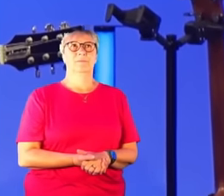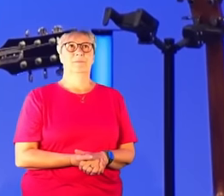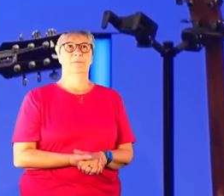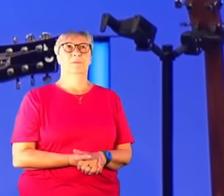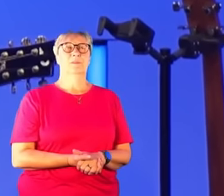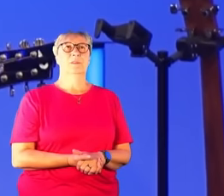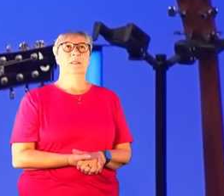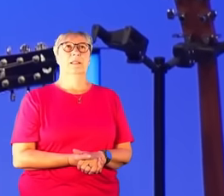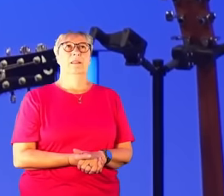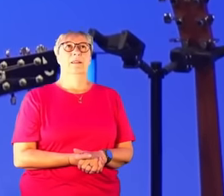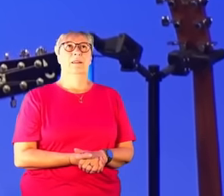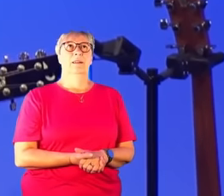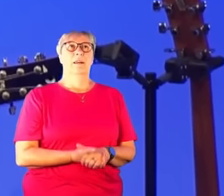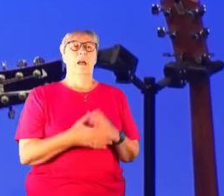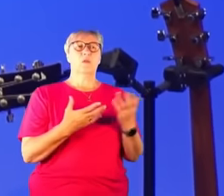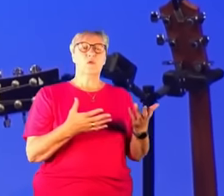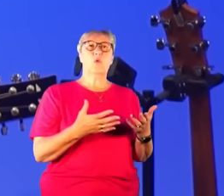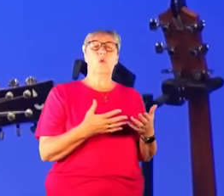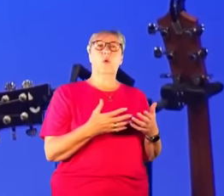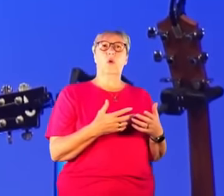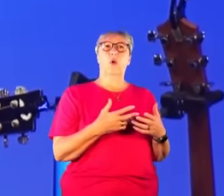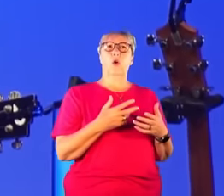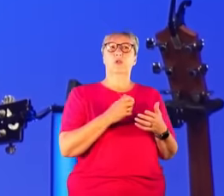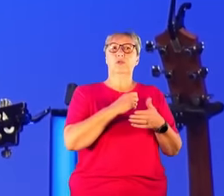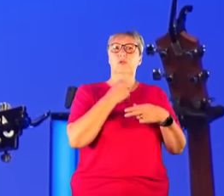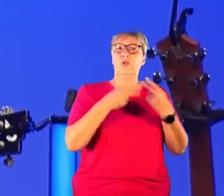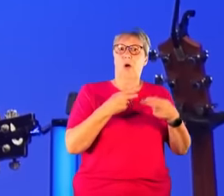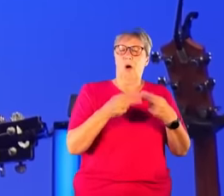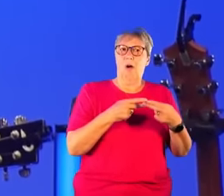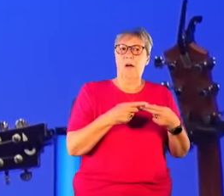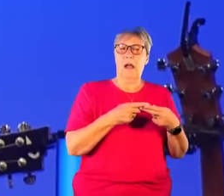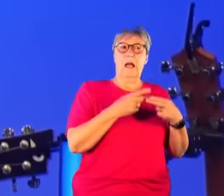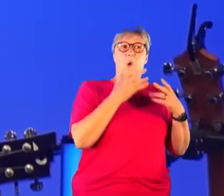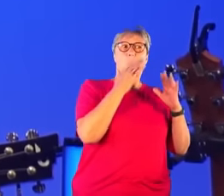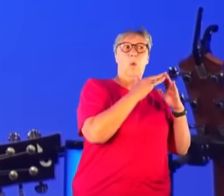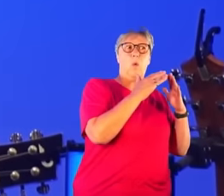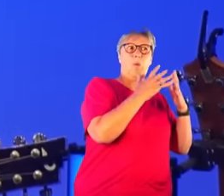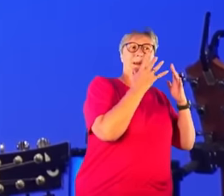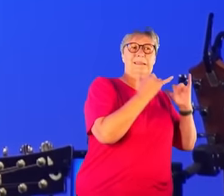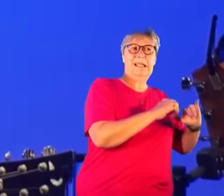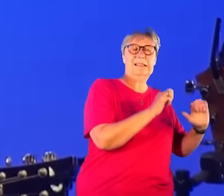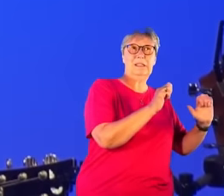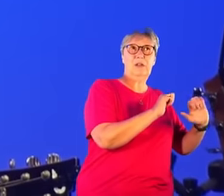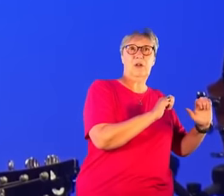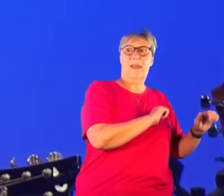to do a song that hasn't been road tested in your home church.